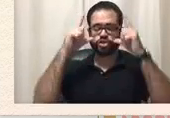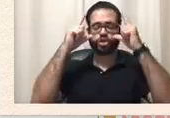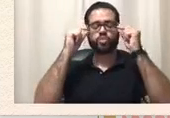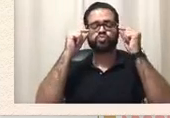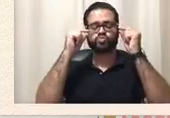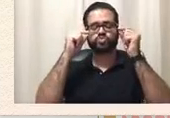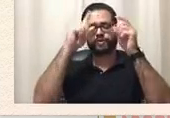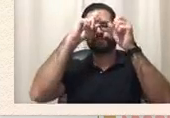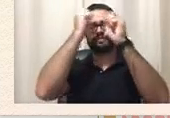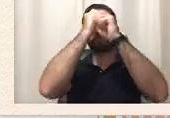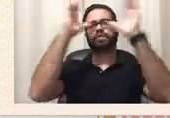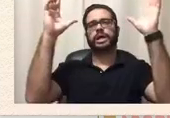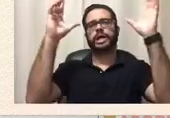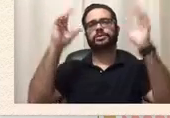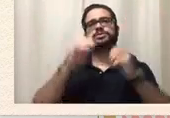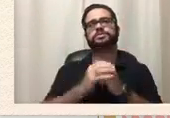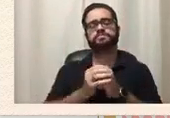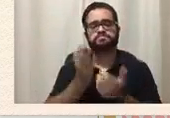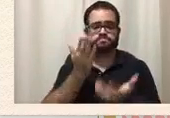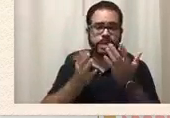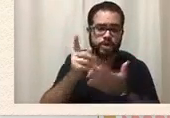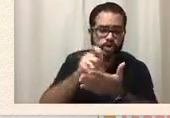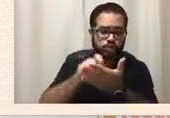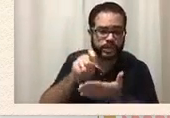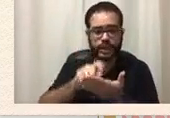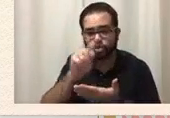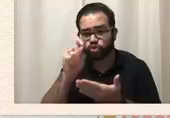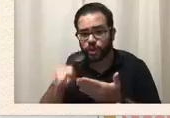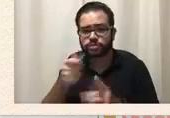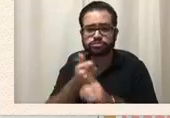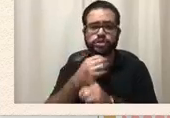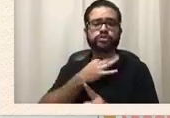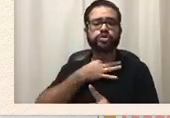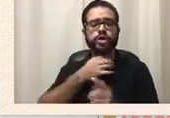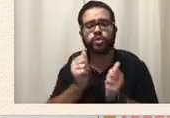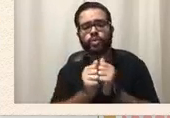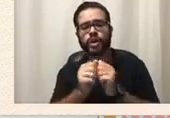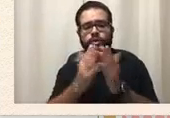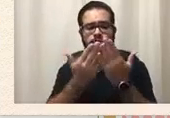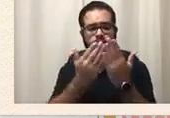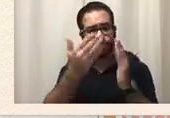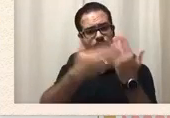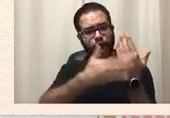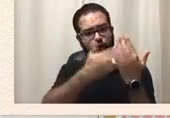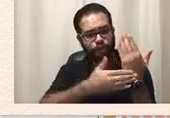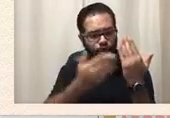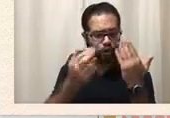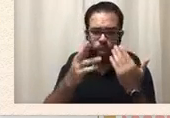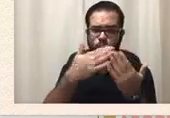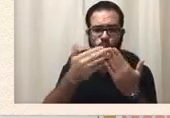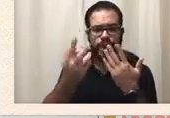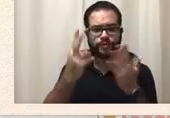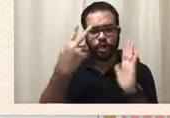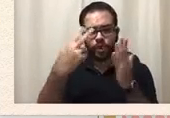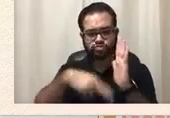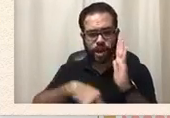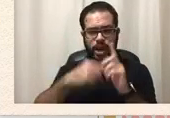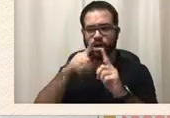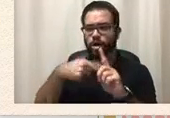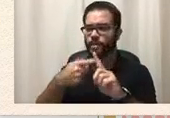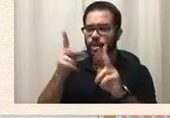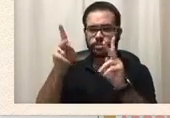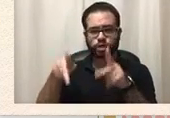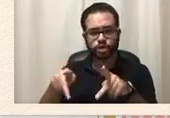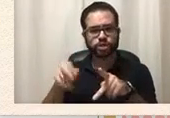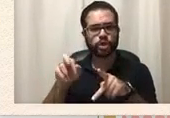question that you're curious about based off the cover or what things that you've read or know about the author or the story? Are you going to stop